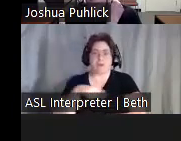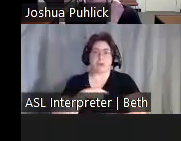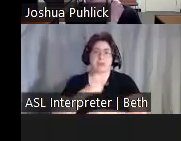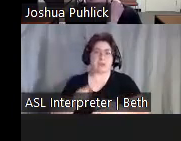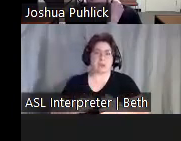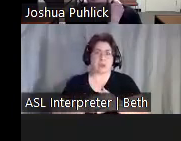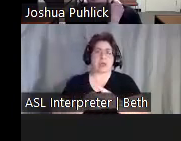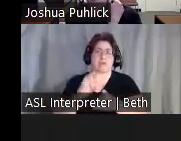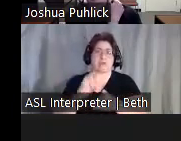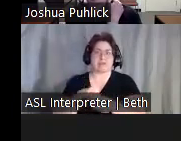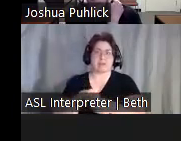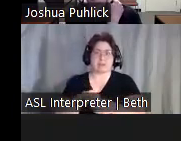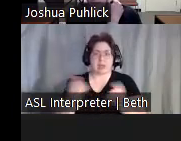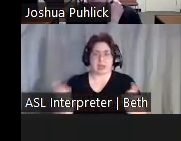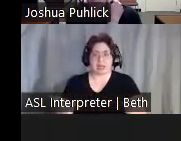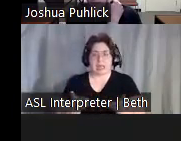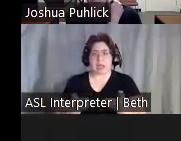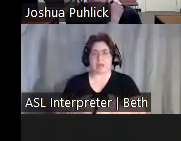we're doing.